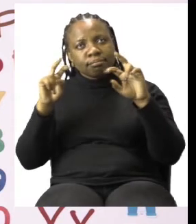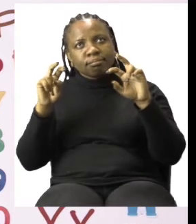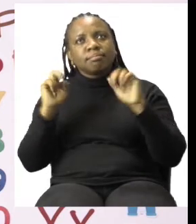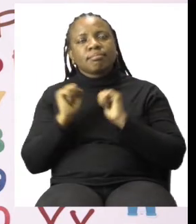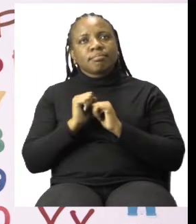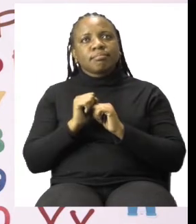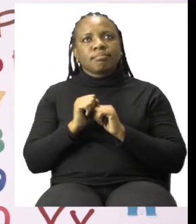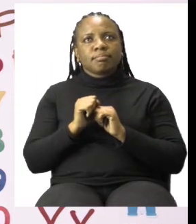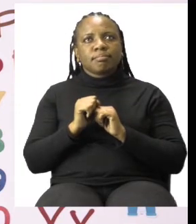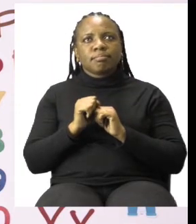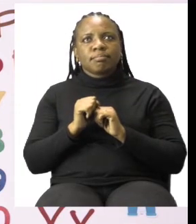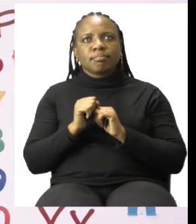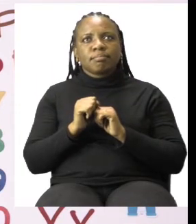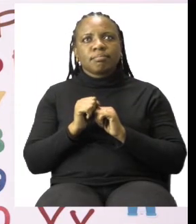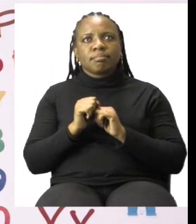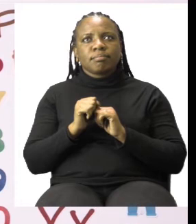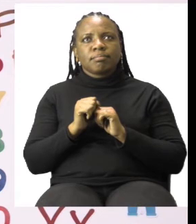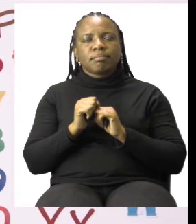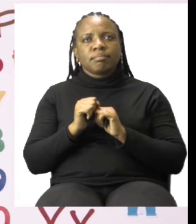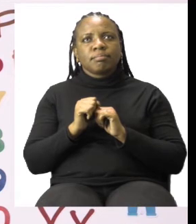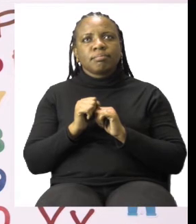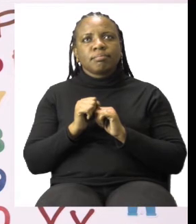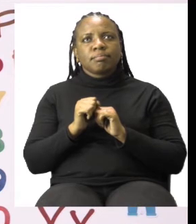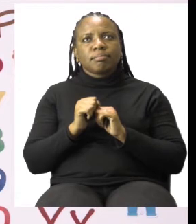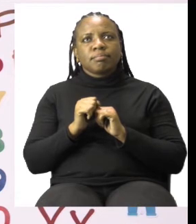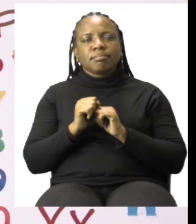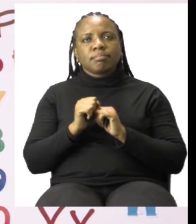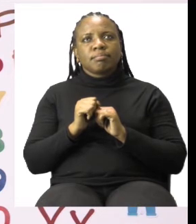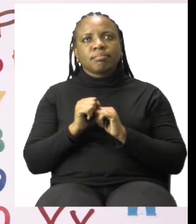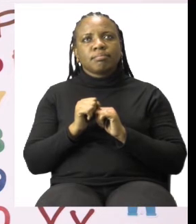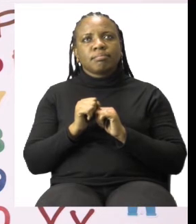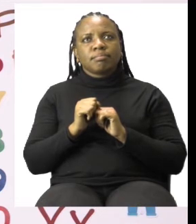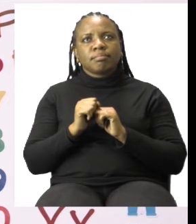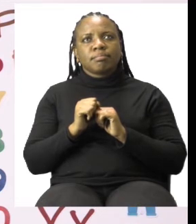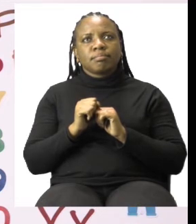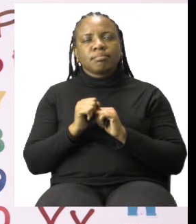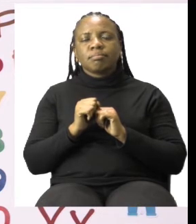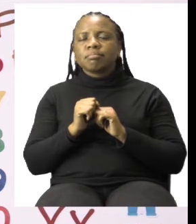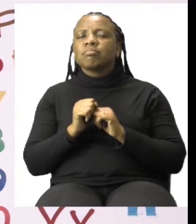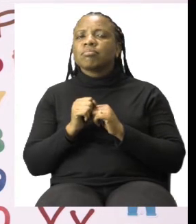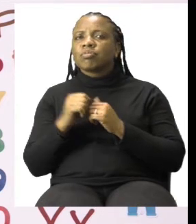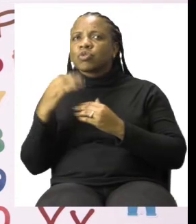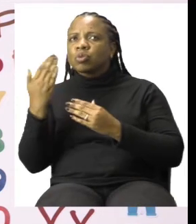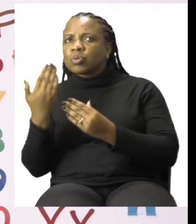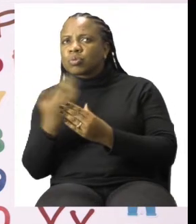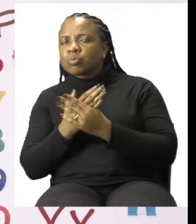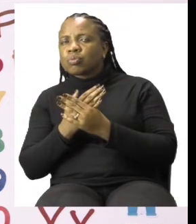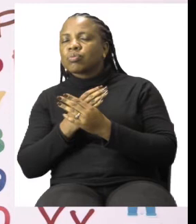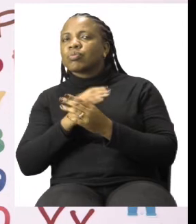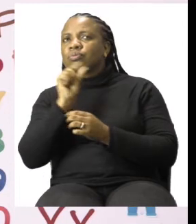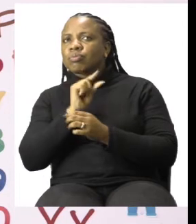have a smaller version of our word search. So we're going to use our newly spelled word to look for